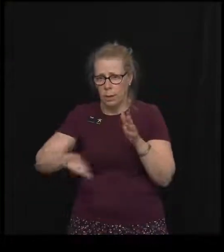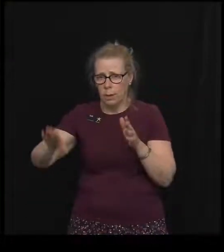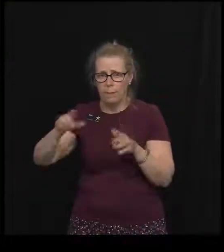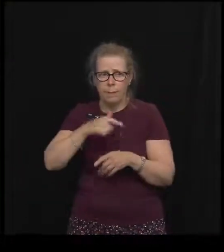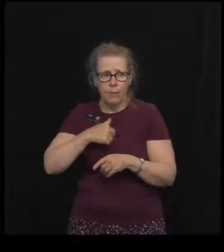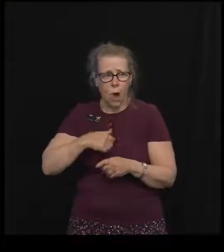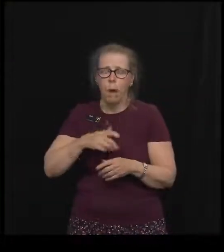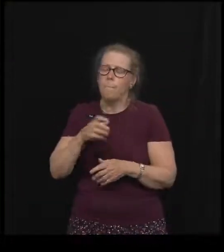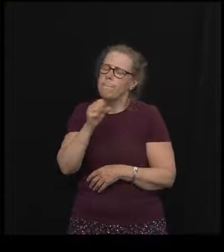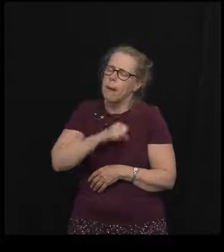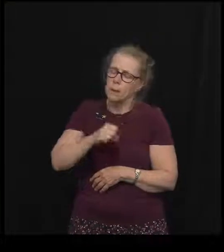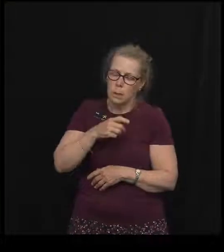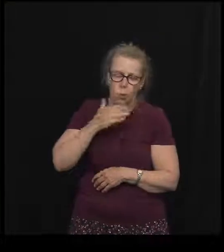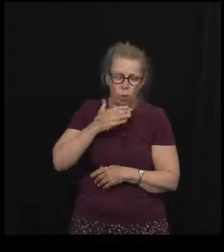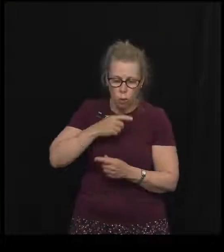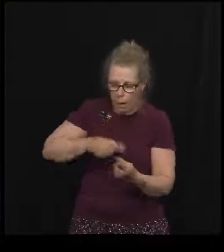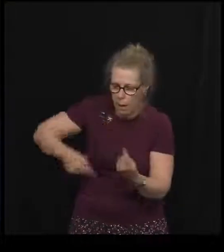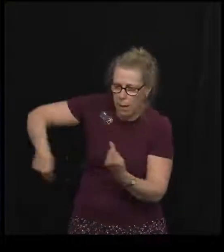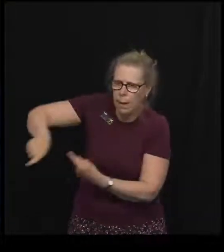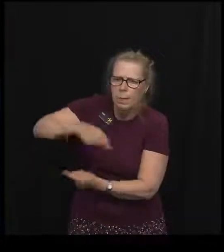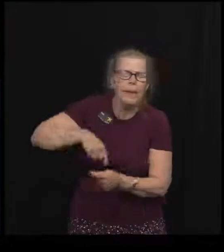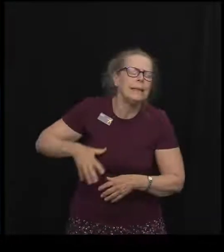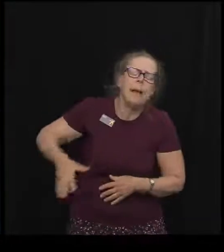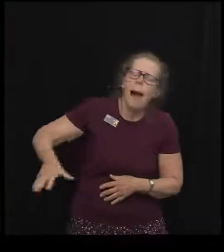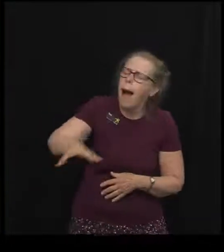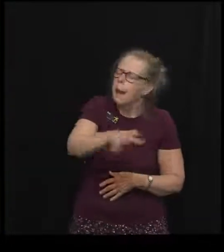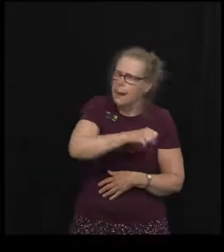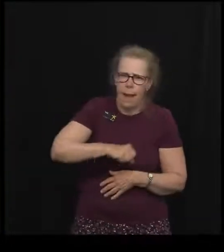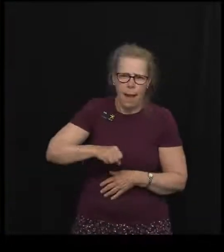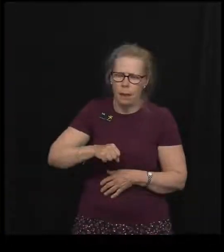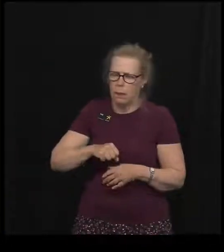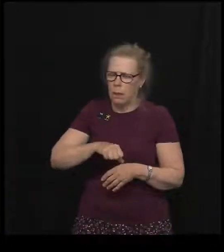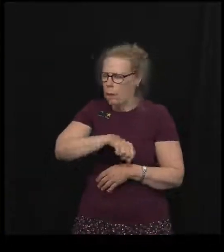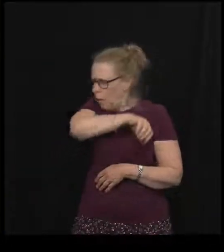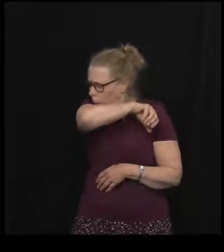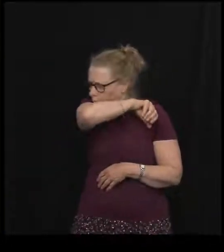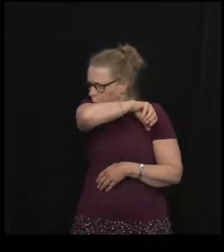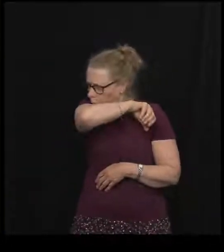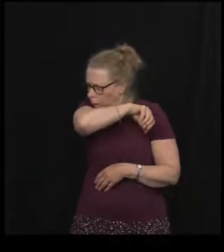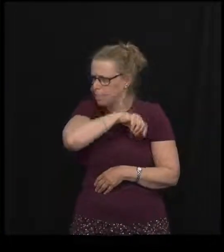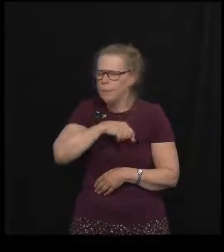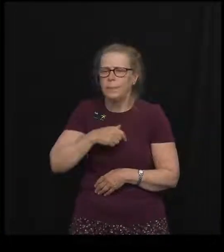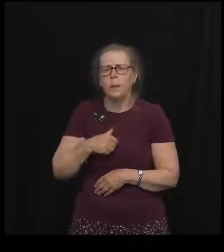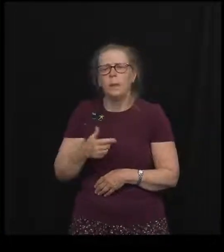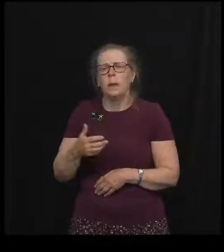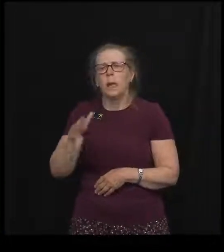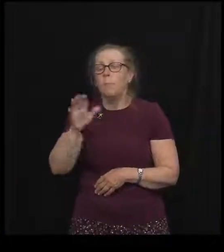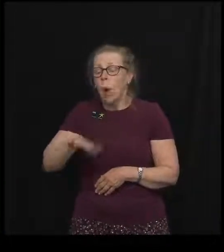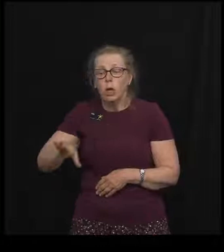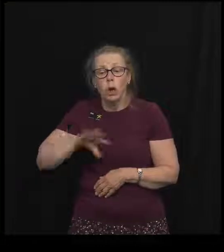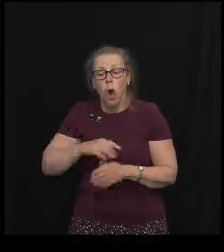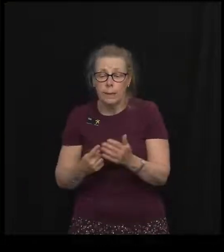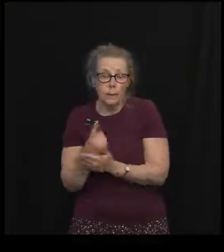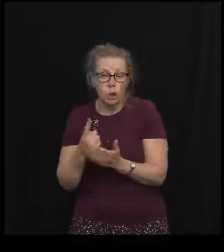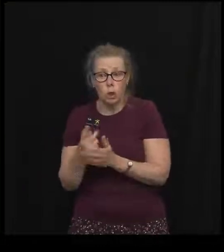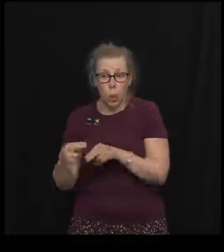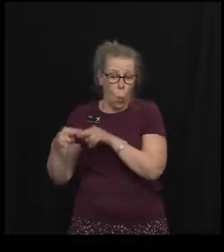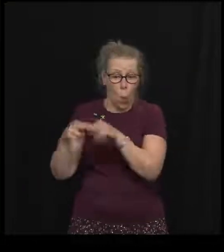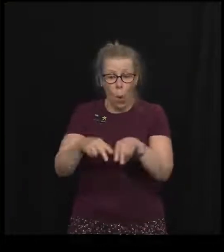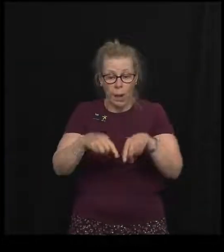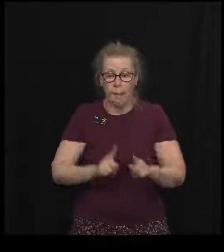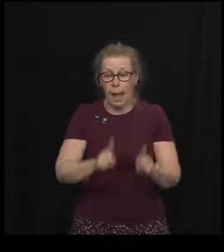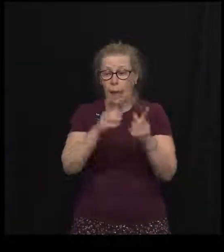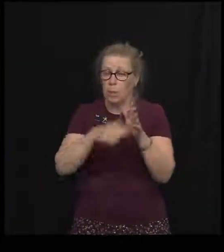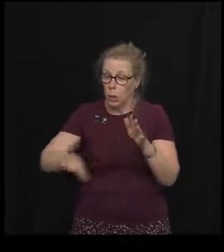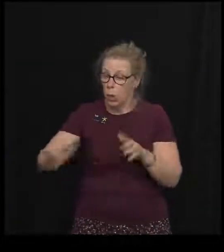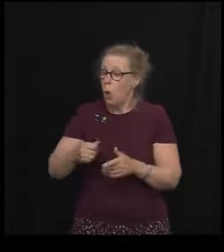people around here, but it is not all young people. It is not every child. There are children that don't have the resources to come to Almedalen. In other countries, who will